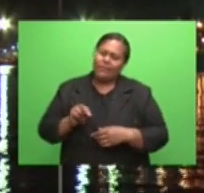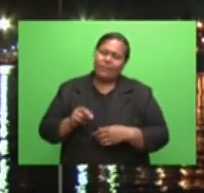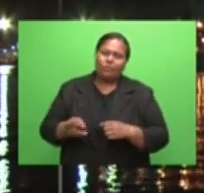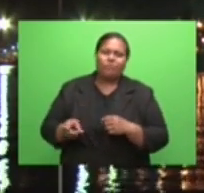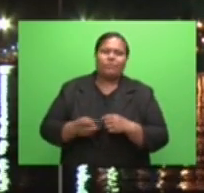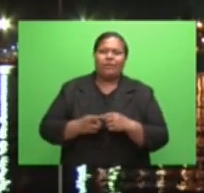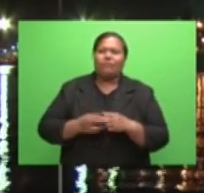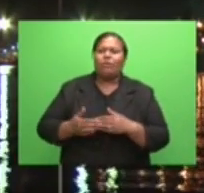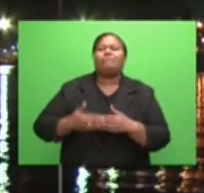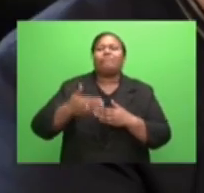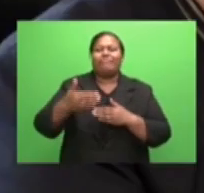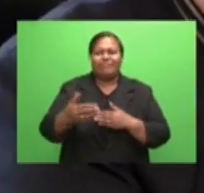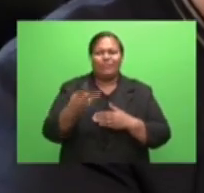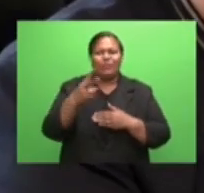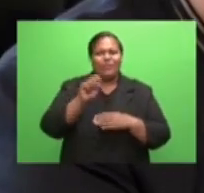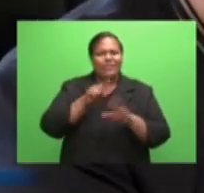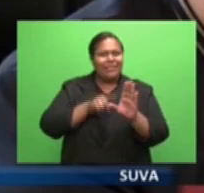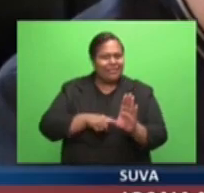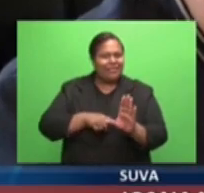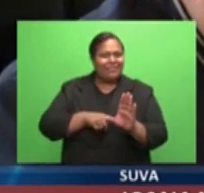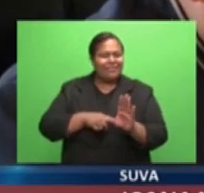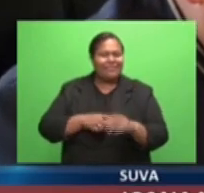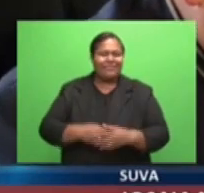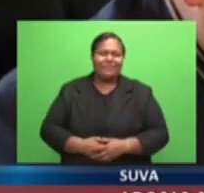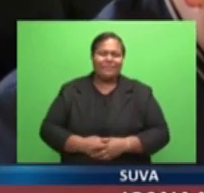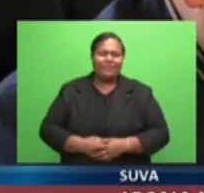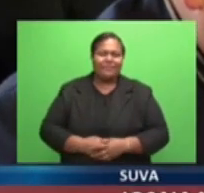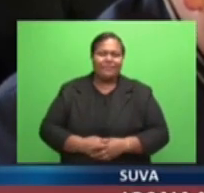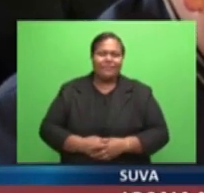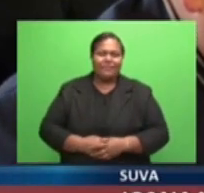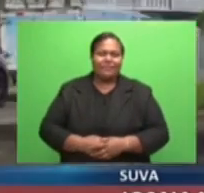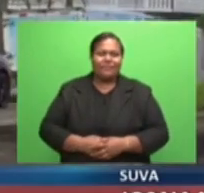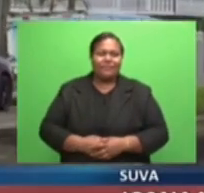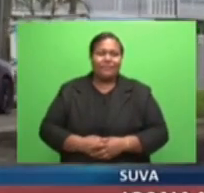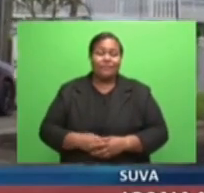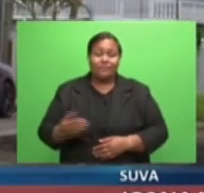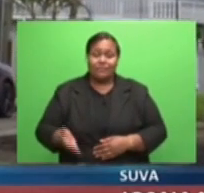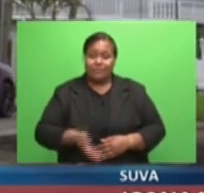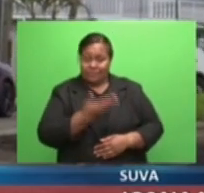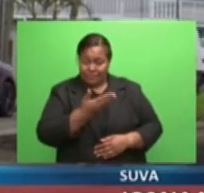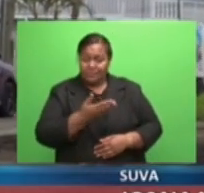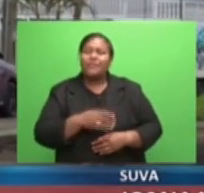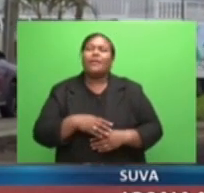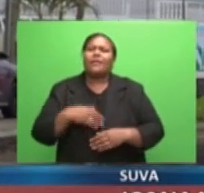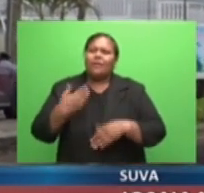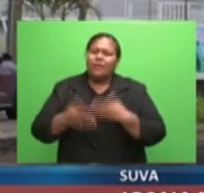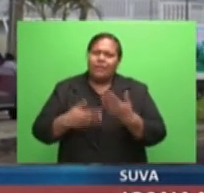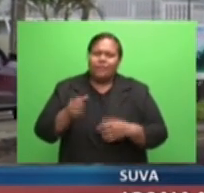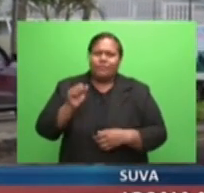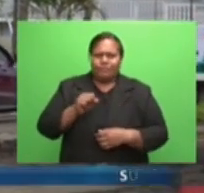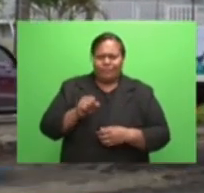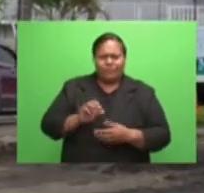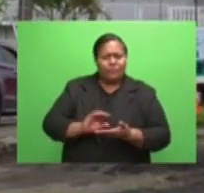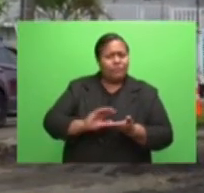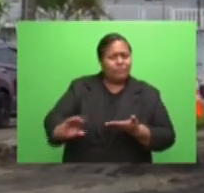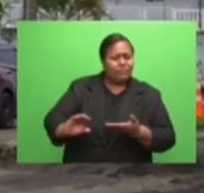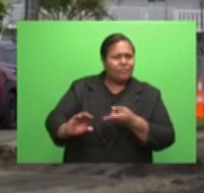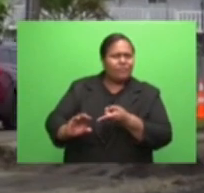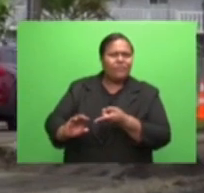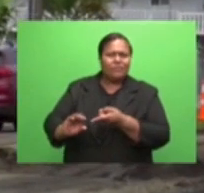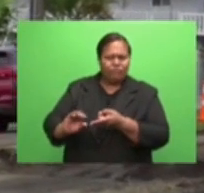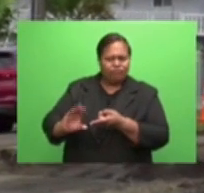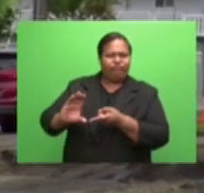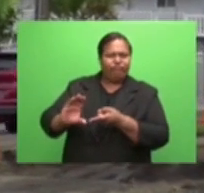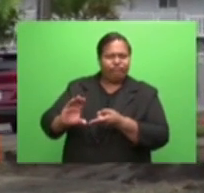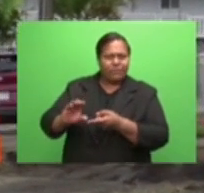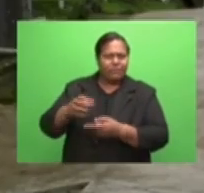20 years. Jonathan Moore anticipates the spending on road rehabilitation to increase due to the